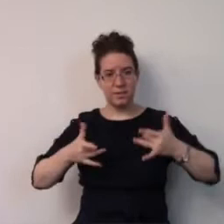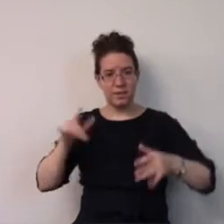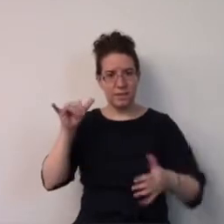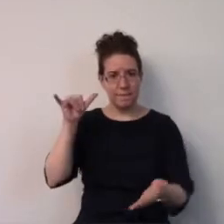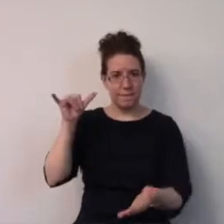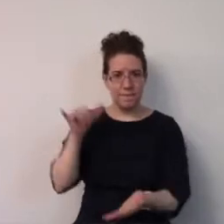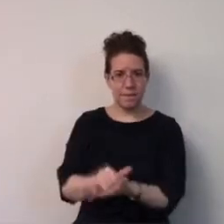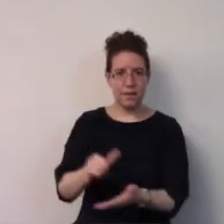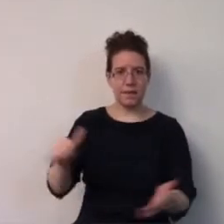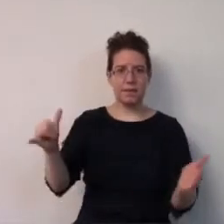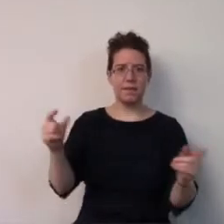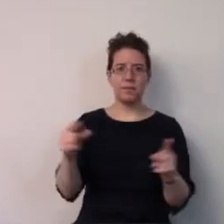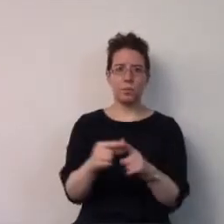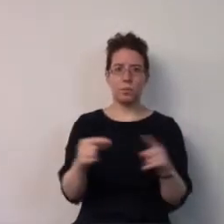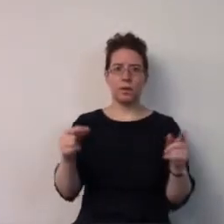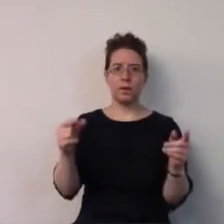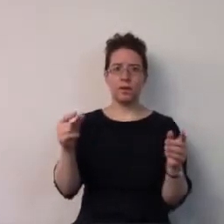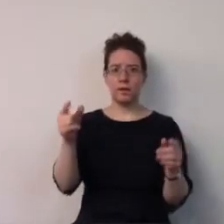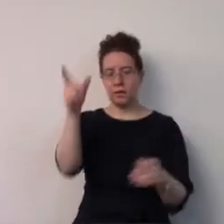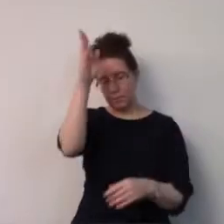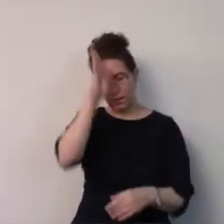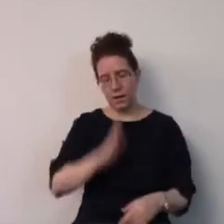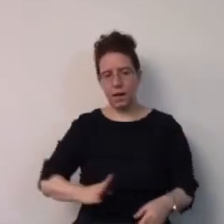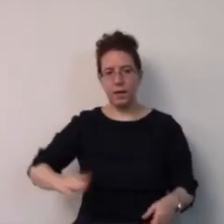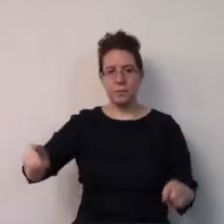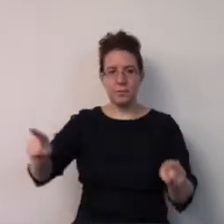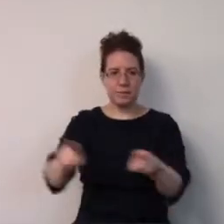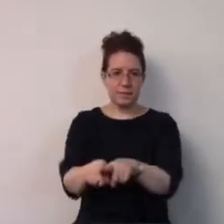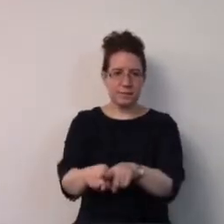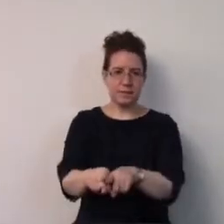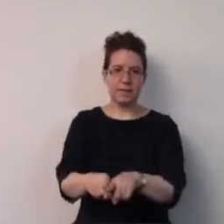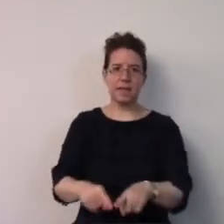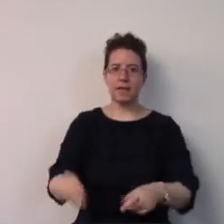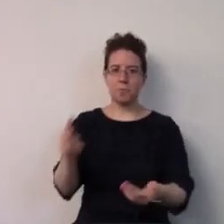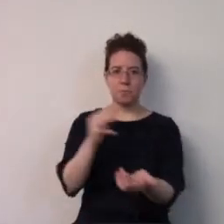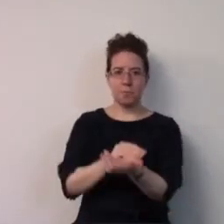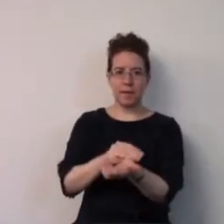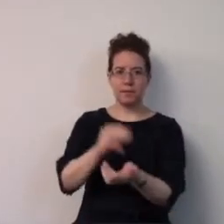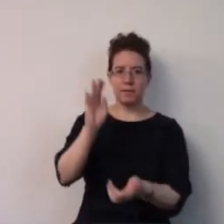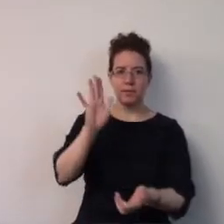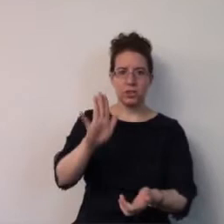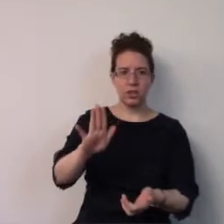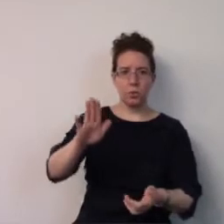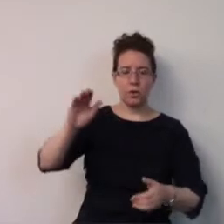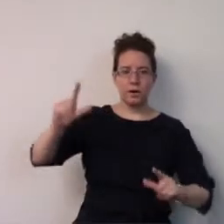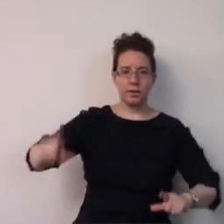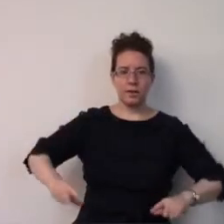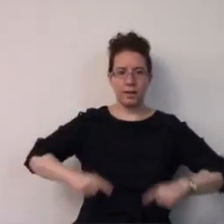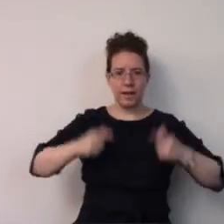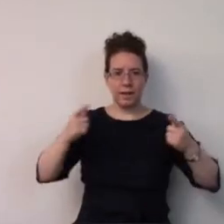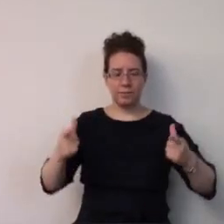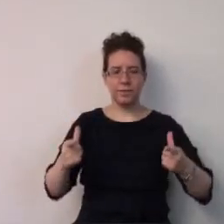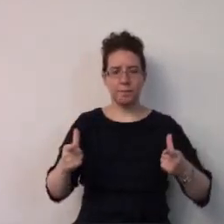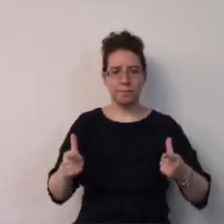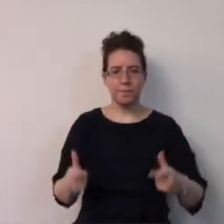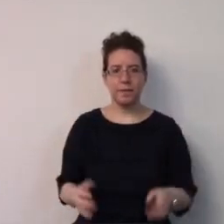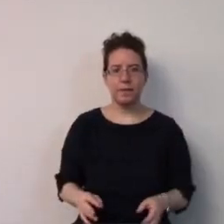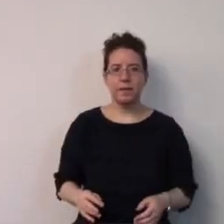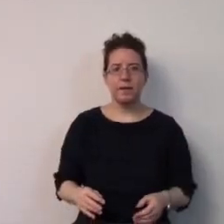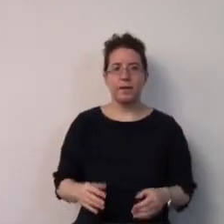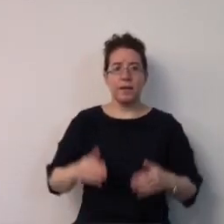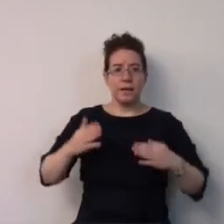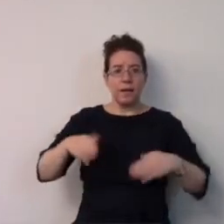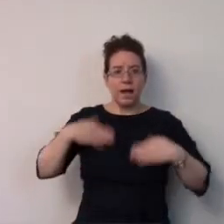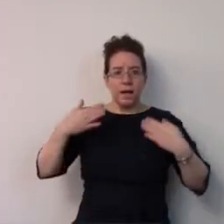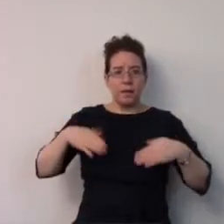To your life. Another version said, a happy heart is good medicine, and a cheerful mind works healing, but a